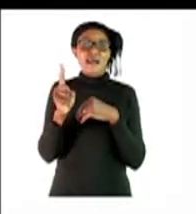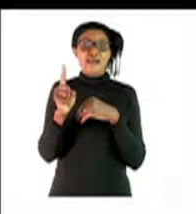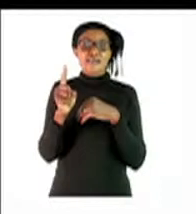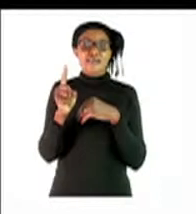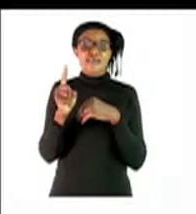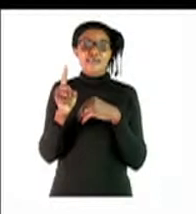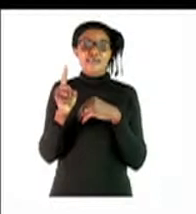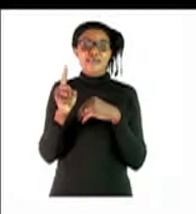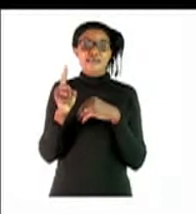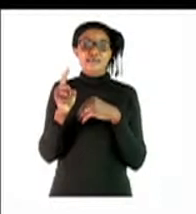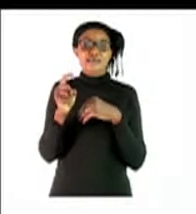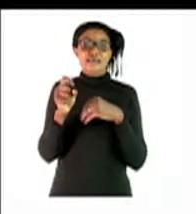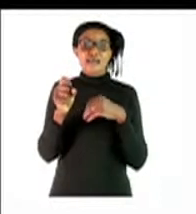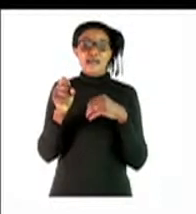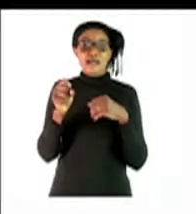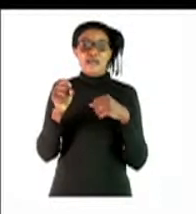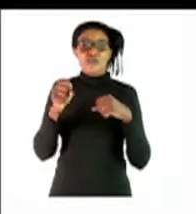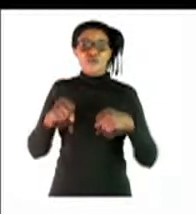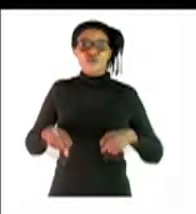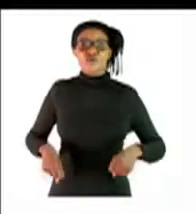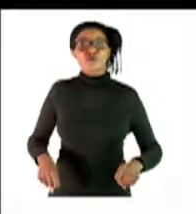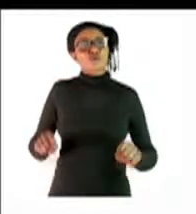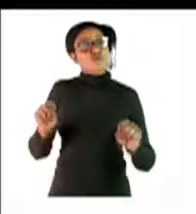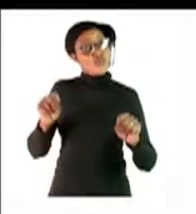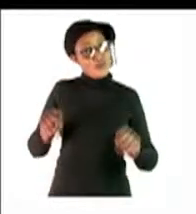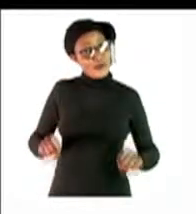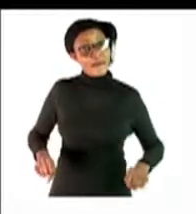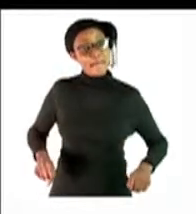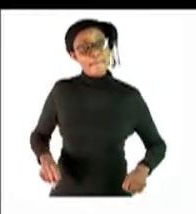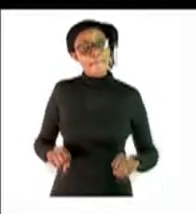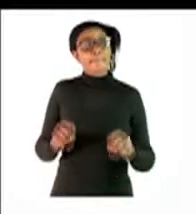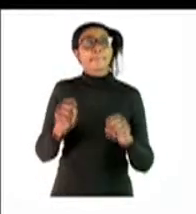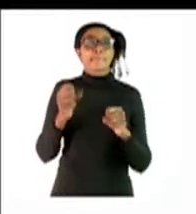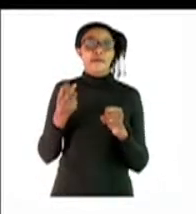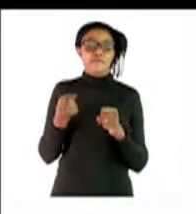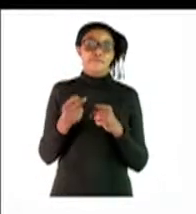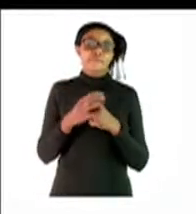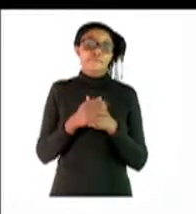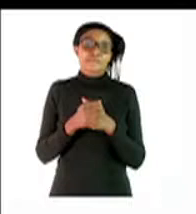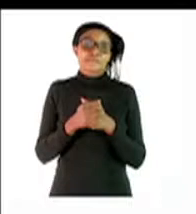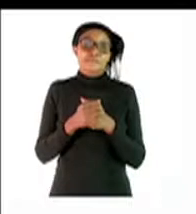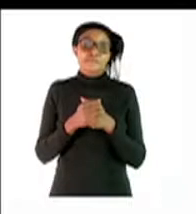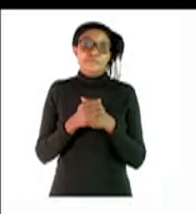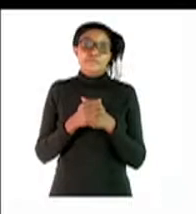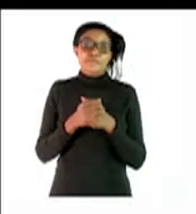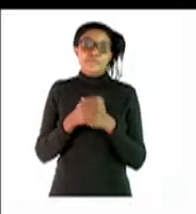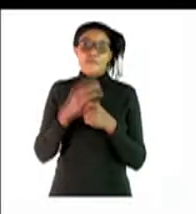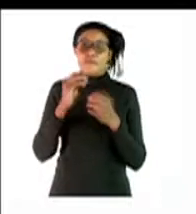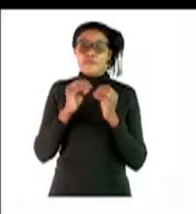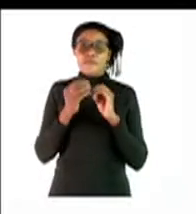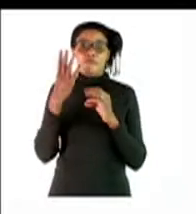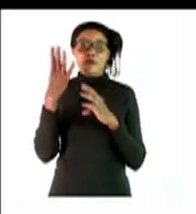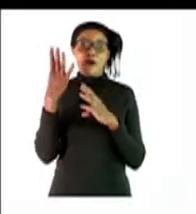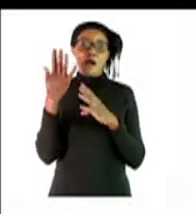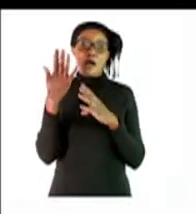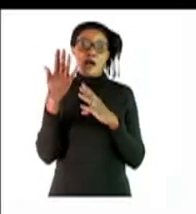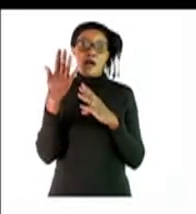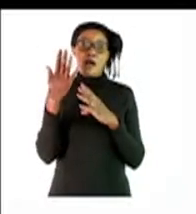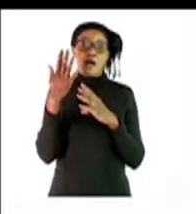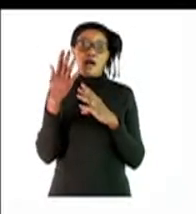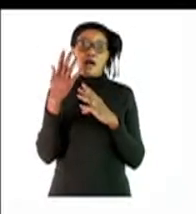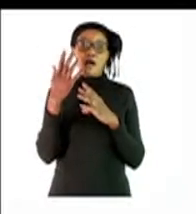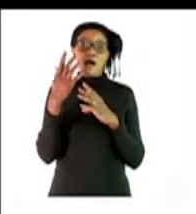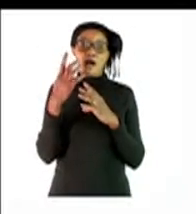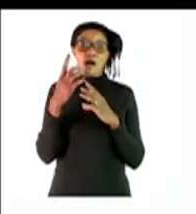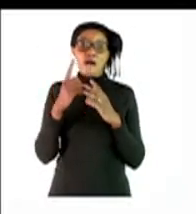Good. There is a swing in the backyard. Question 5. What